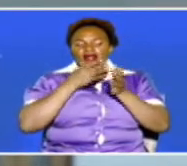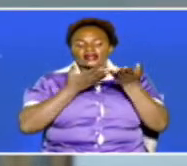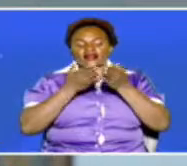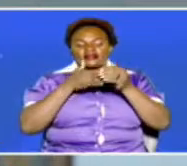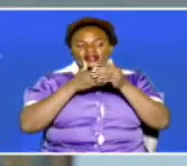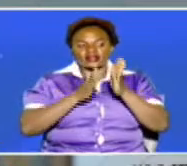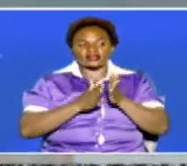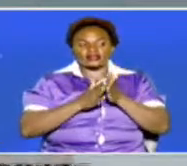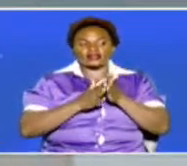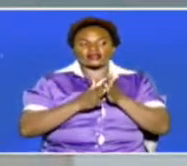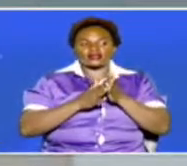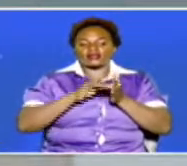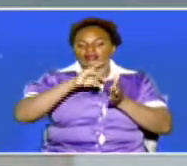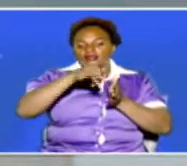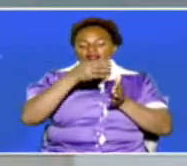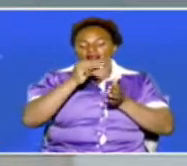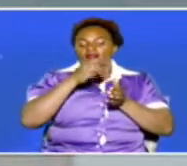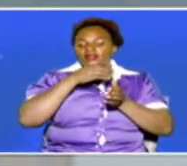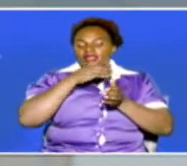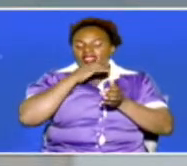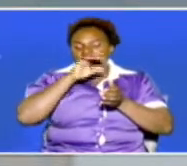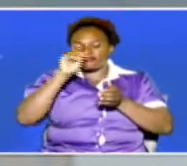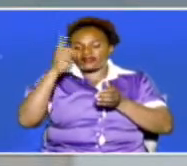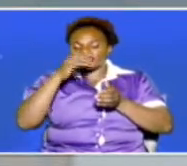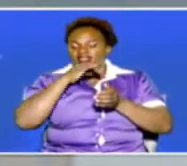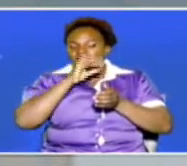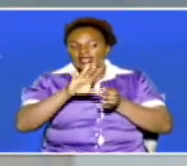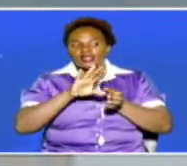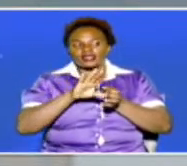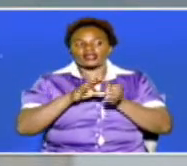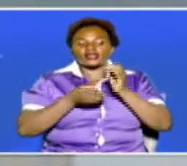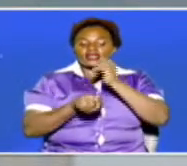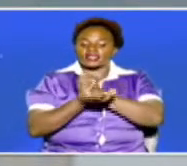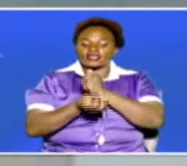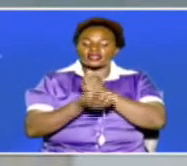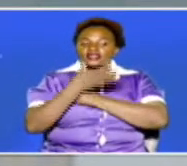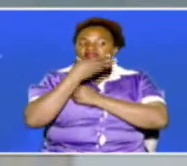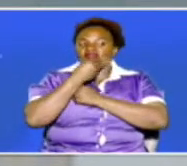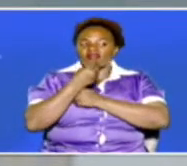leader. Jimmy Kibaki, President Kibaki's eldest son, described his father as a man of